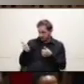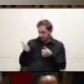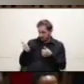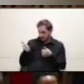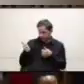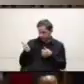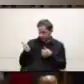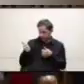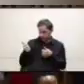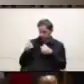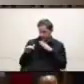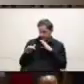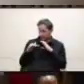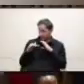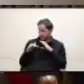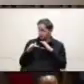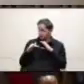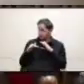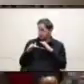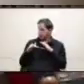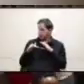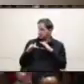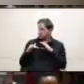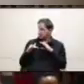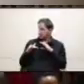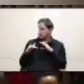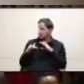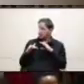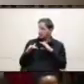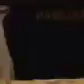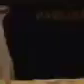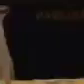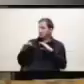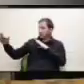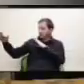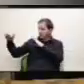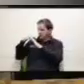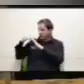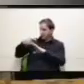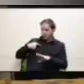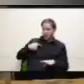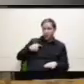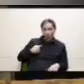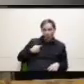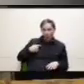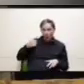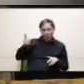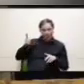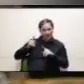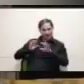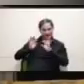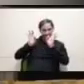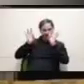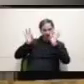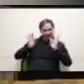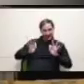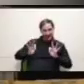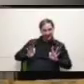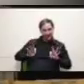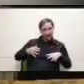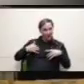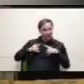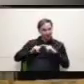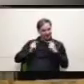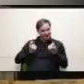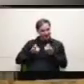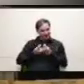You sent it to me? Gee, you are more efficient than the municipality. All right, don't worry, our team is more